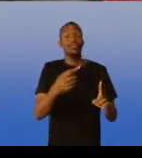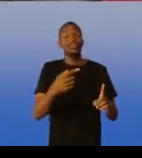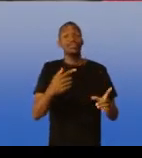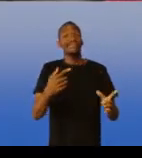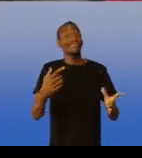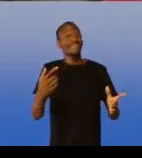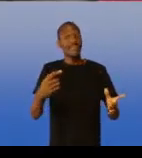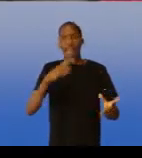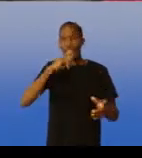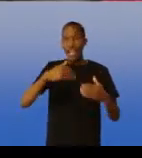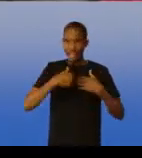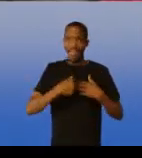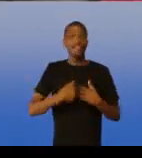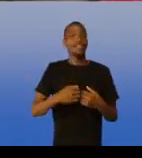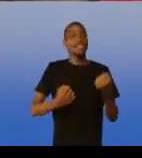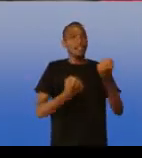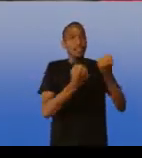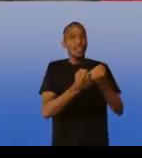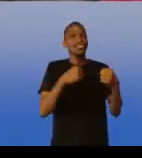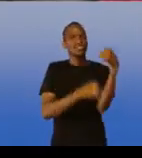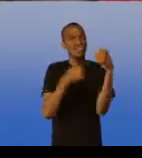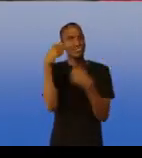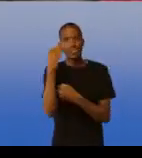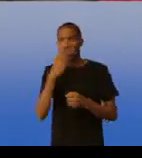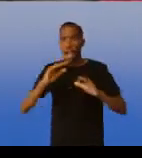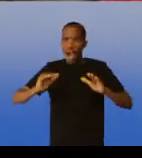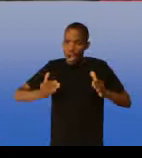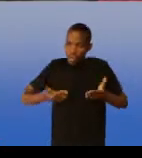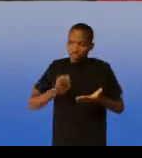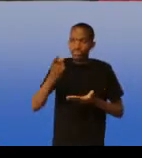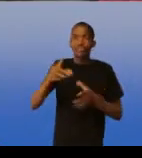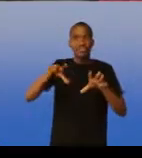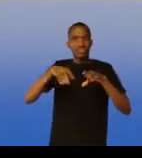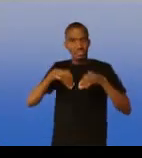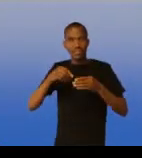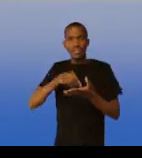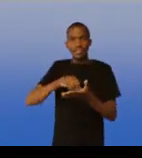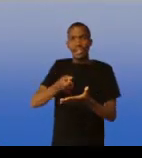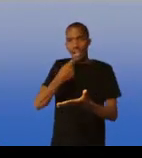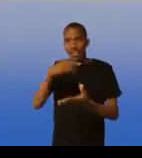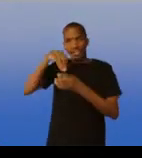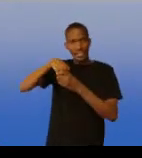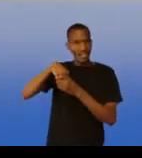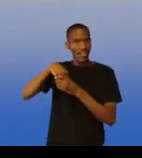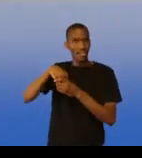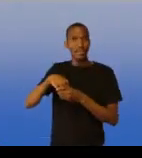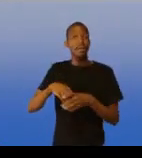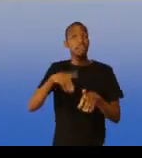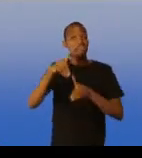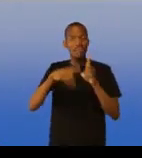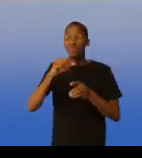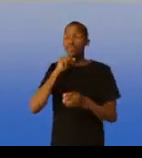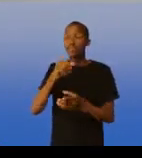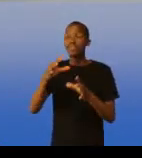have a support structure around you that is going to help you to cope or to be able to adhere to your treatment. I think the reason why people are not getting help